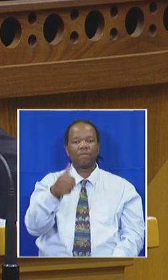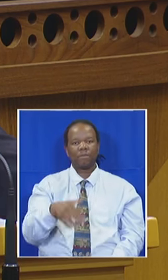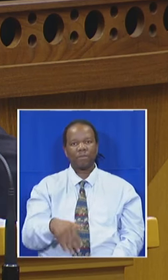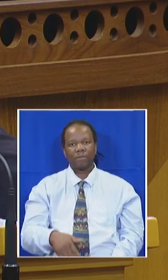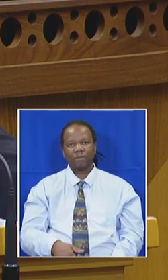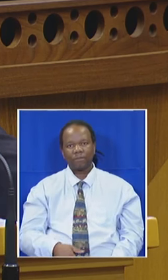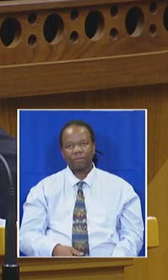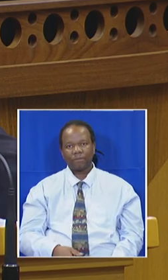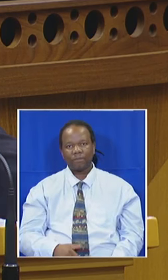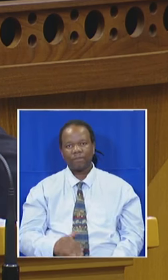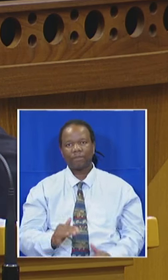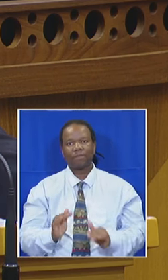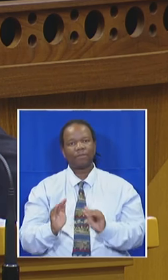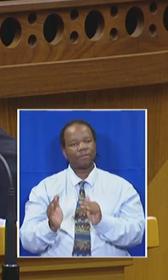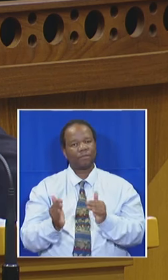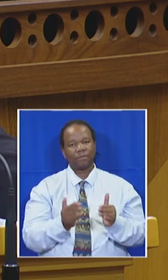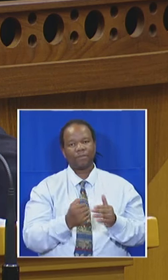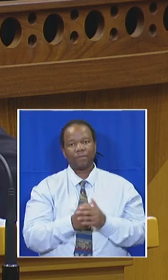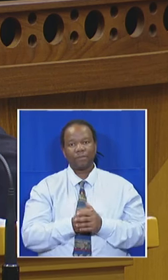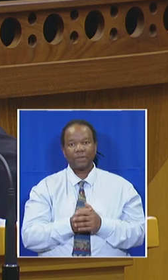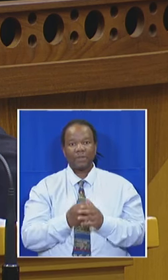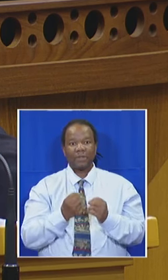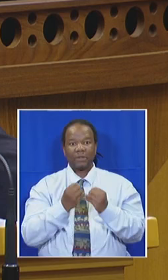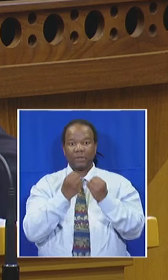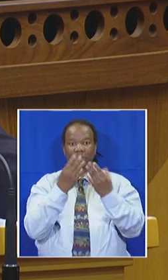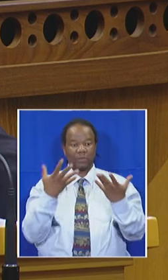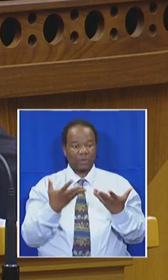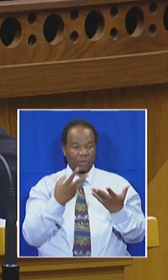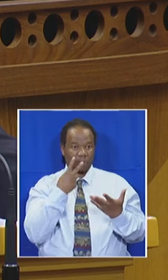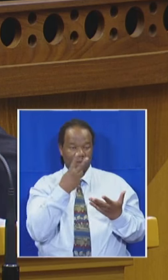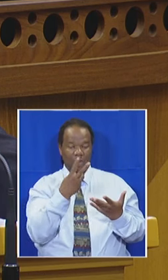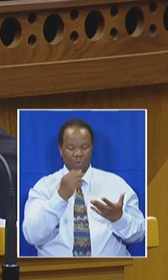This appointment of a significant number of women